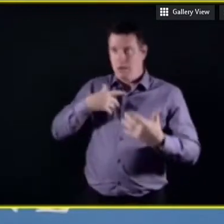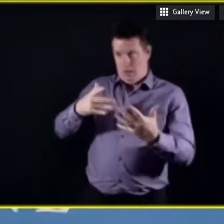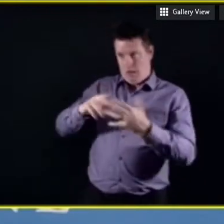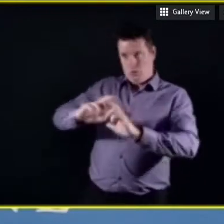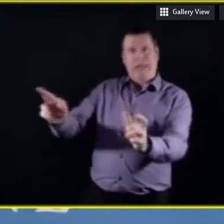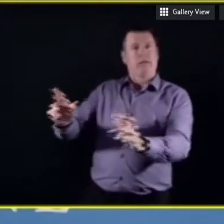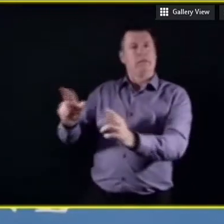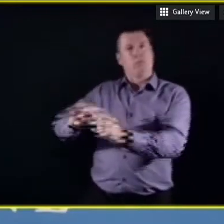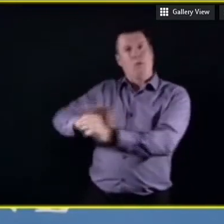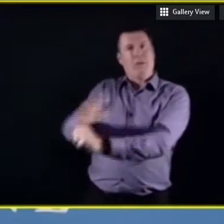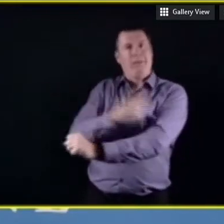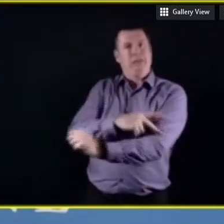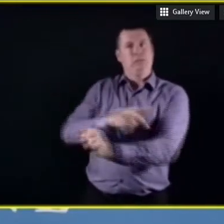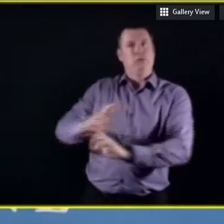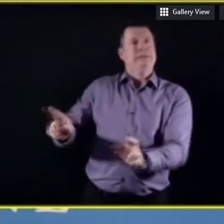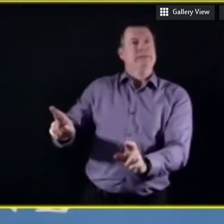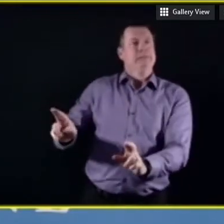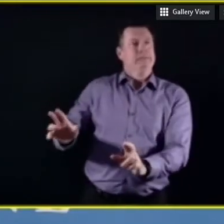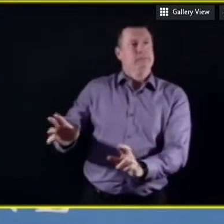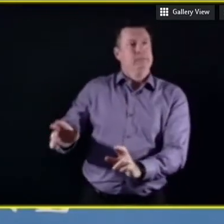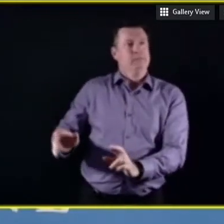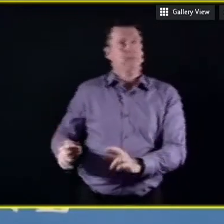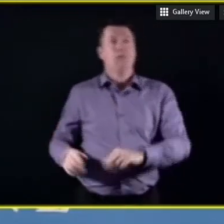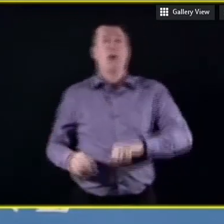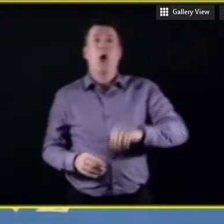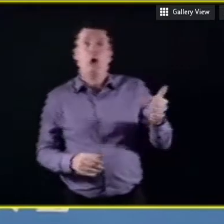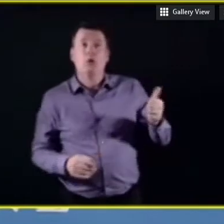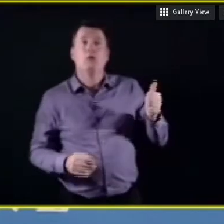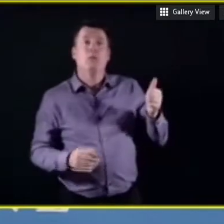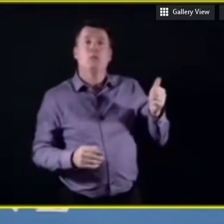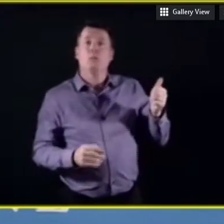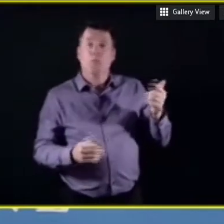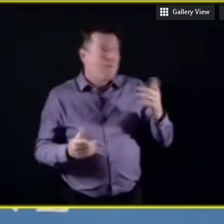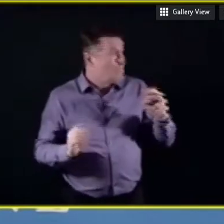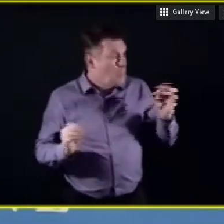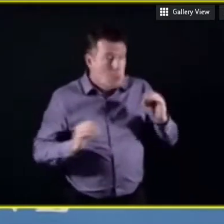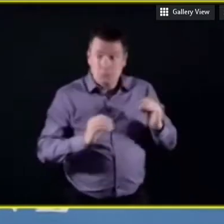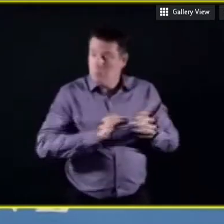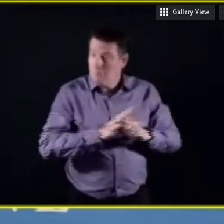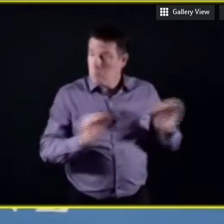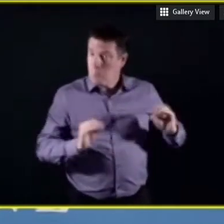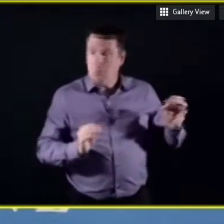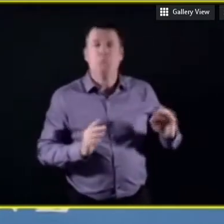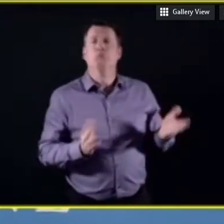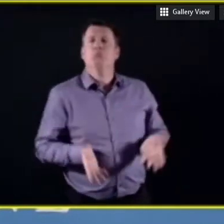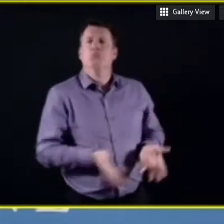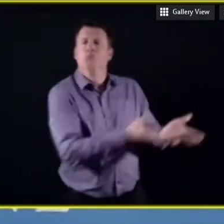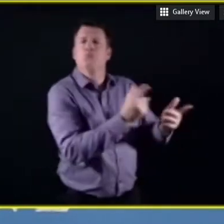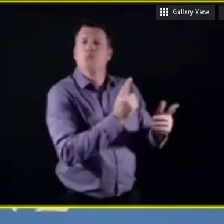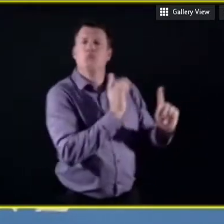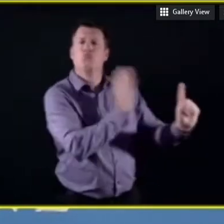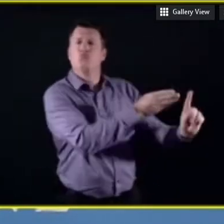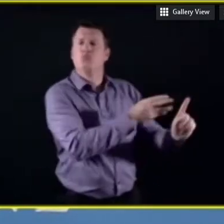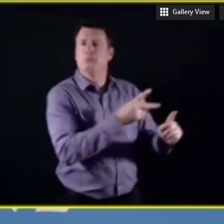And are there lessons that the primary care network is learning from this clinic that we might apply